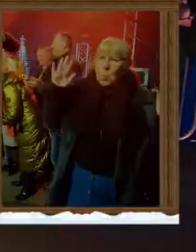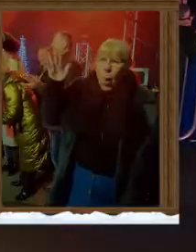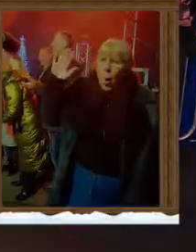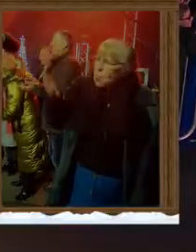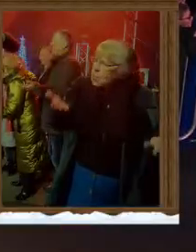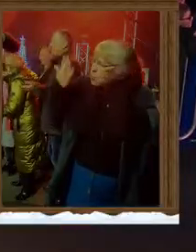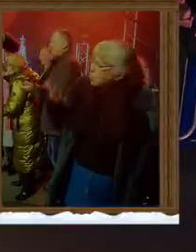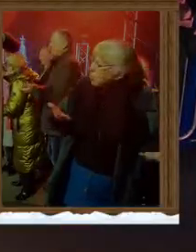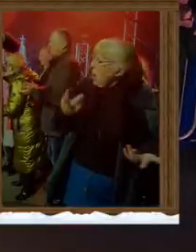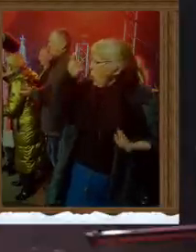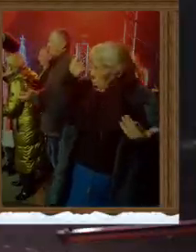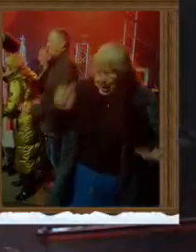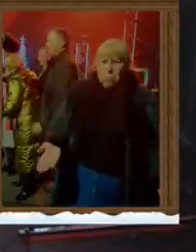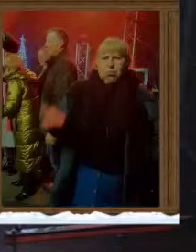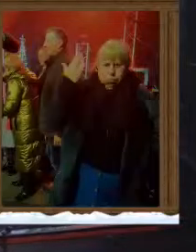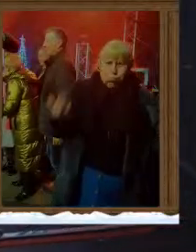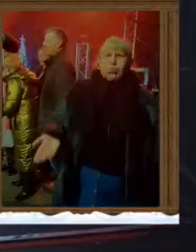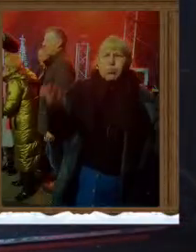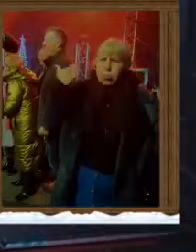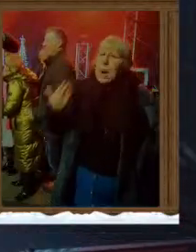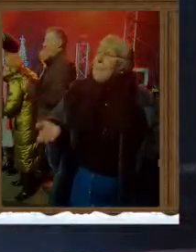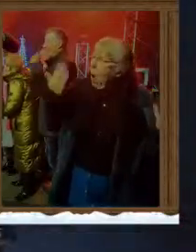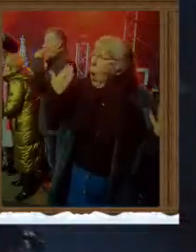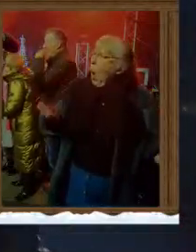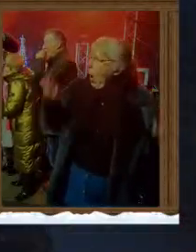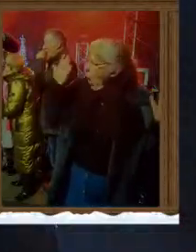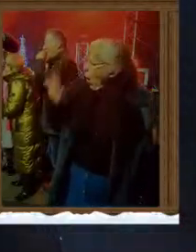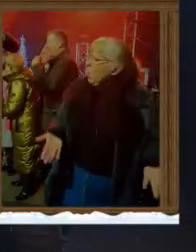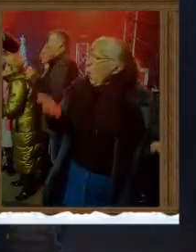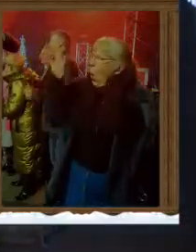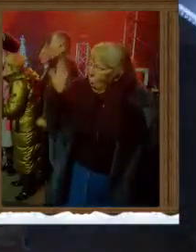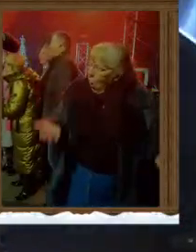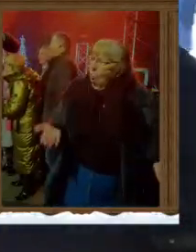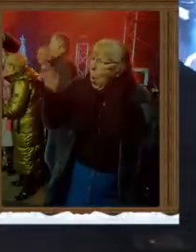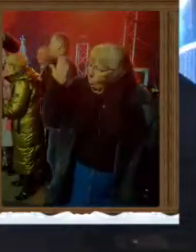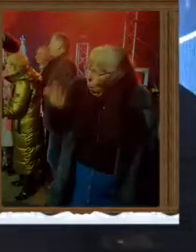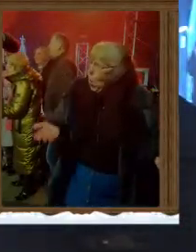You can be louder than that for Santa!